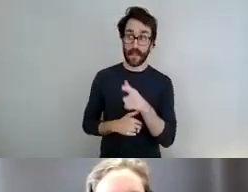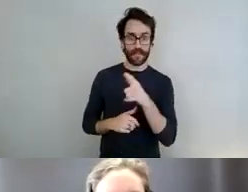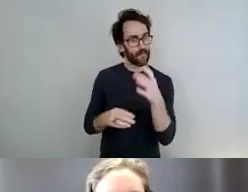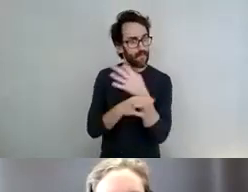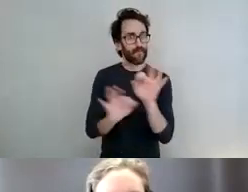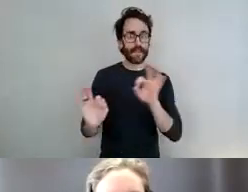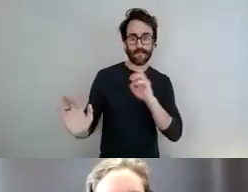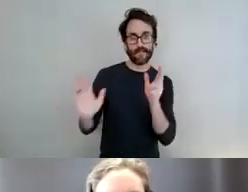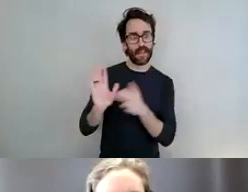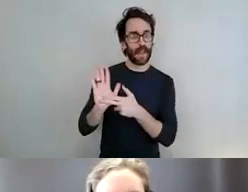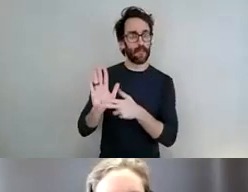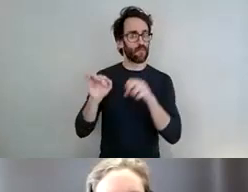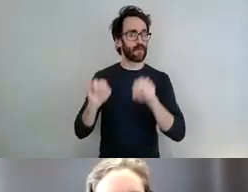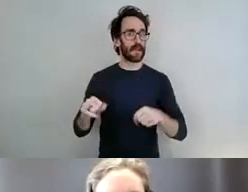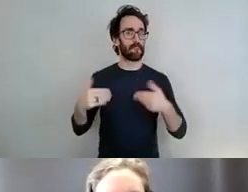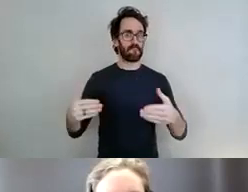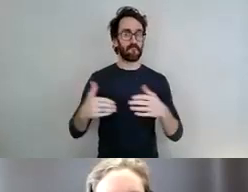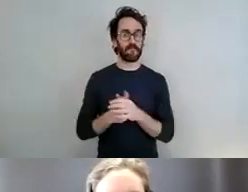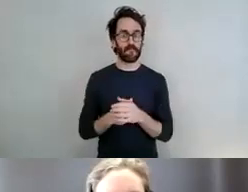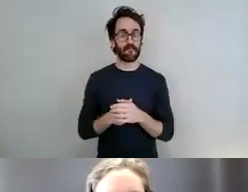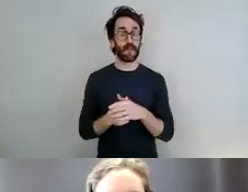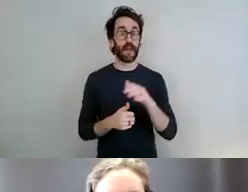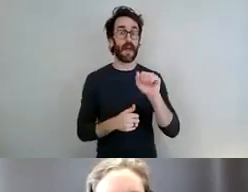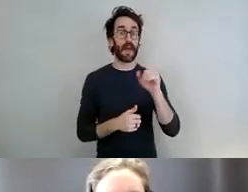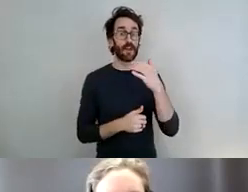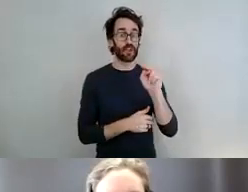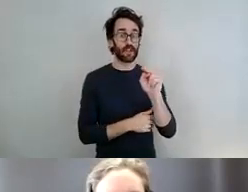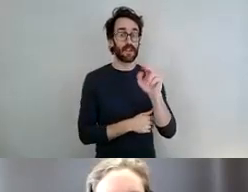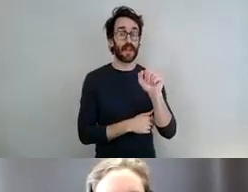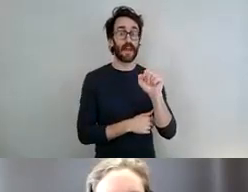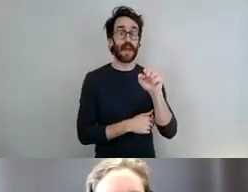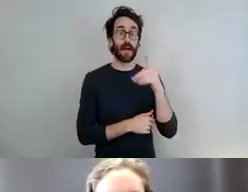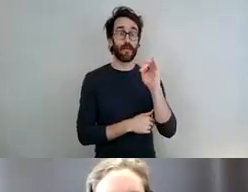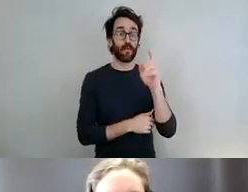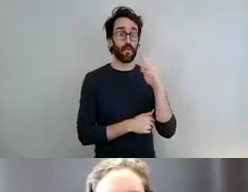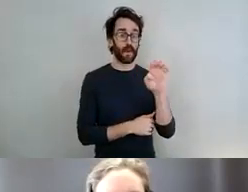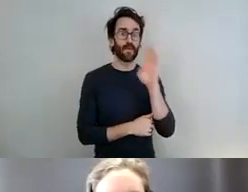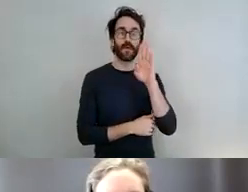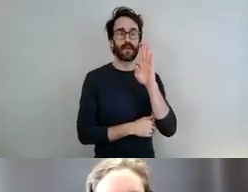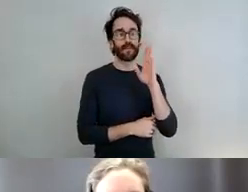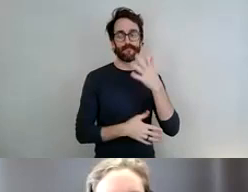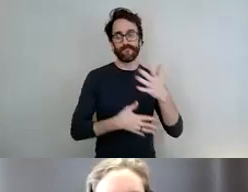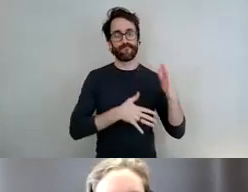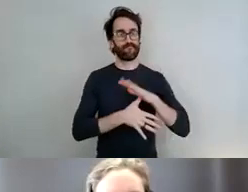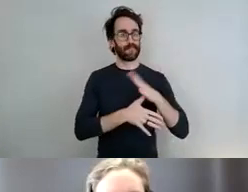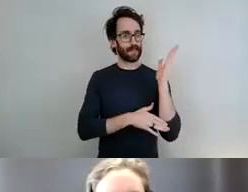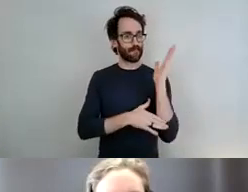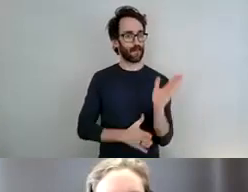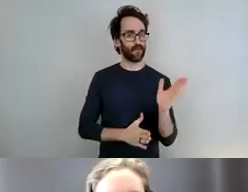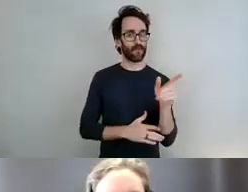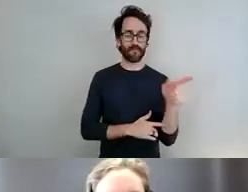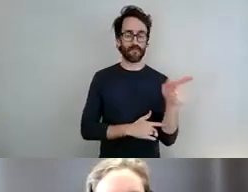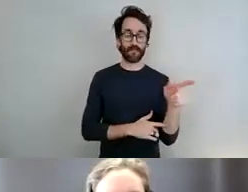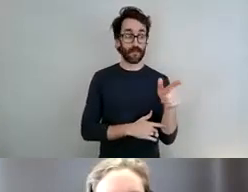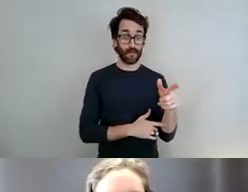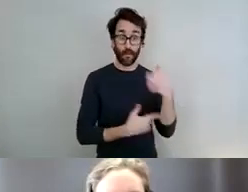We're pleased to have Ashton Applewhite as our keynote opening speaker. For those who may not know her, she's kind of well